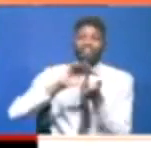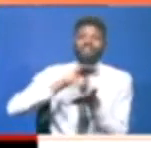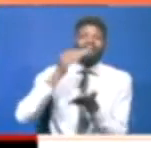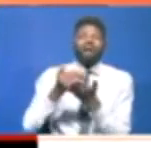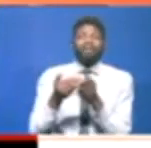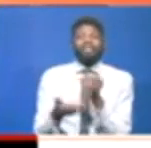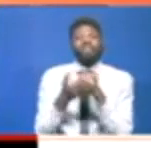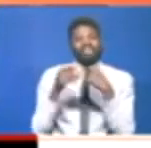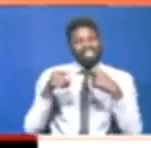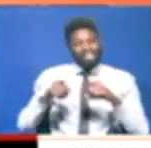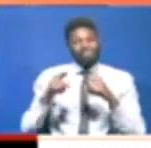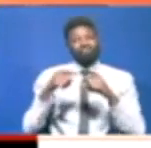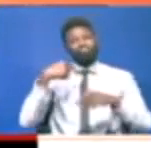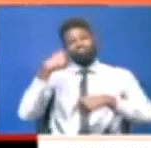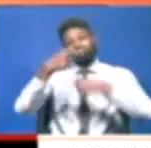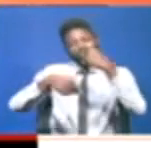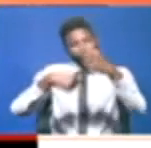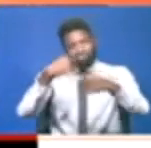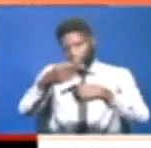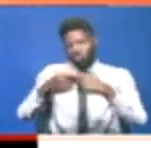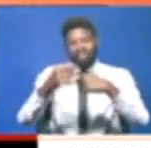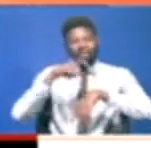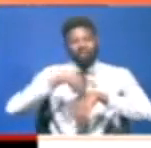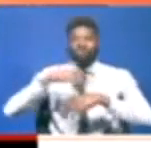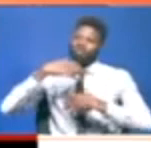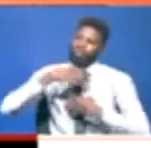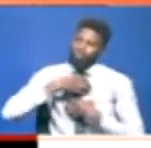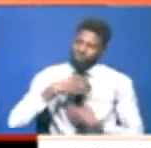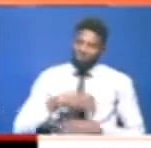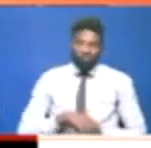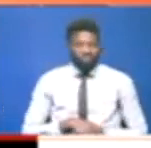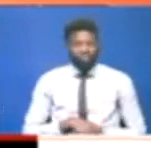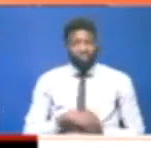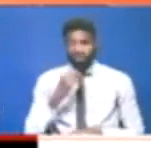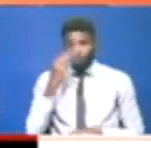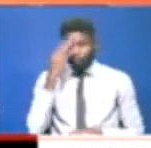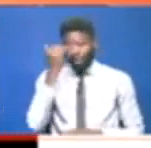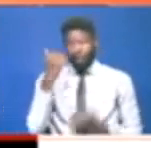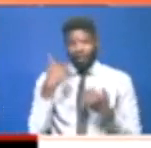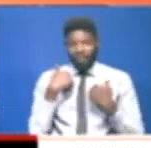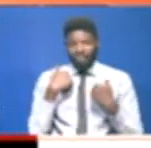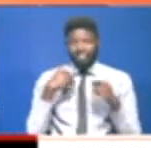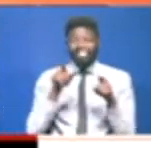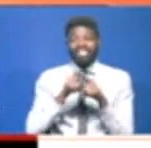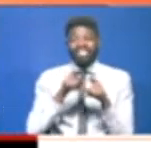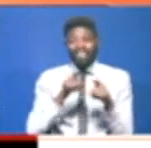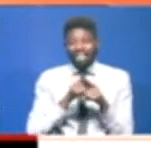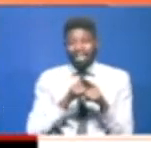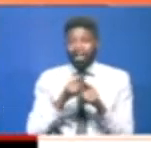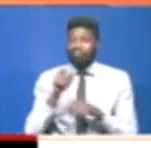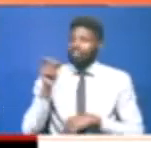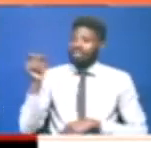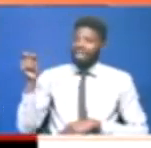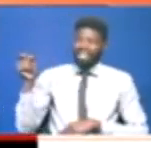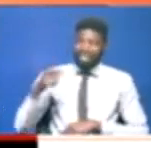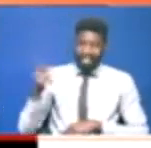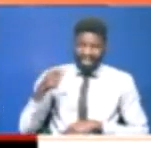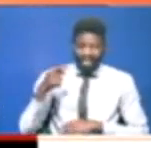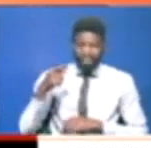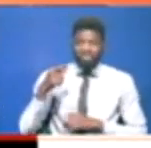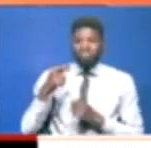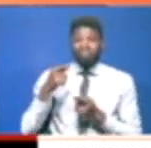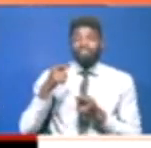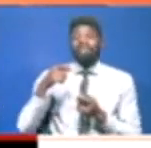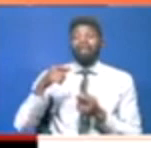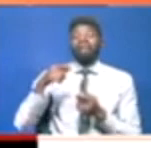to sustain themselves at retirement. Because there is what we call the income replacement ratio. Now, the income replacement ratio